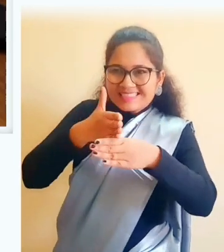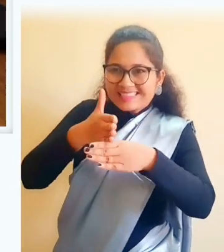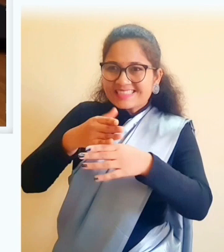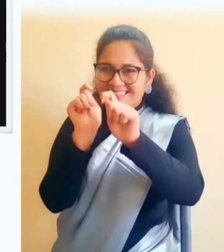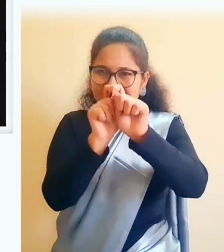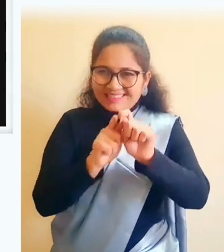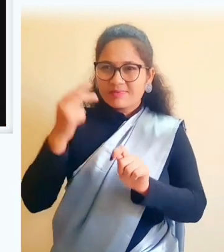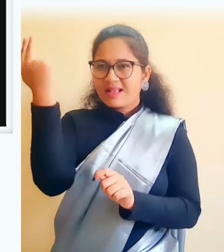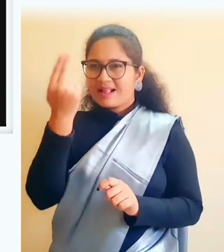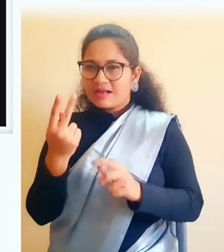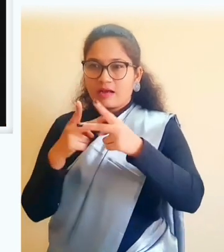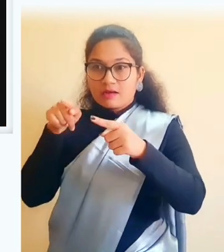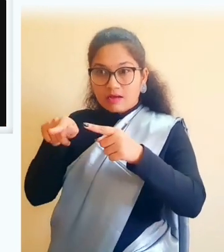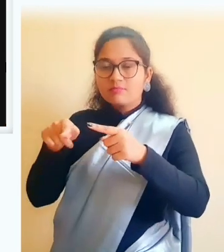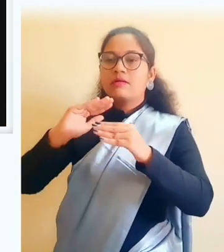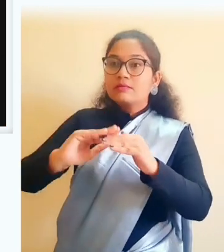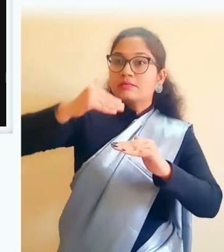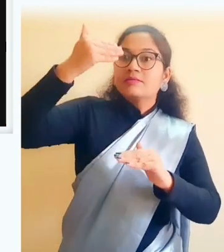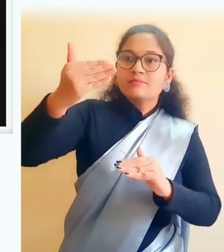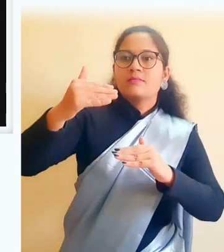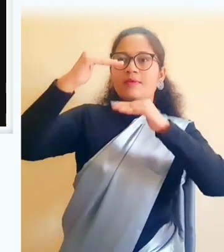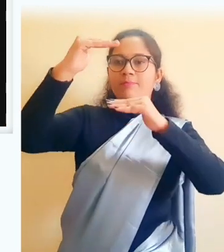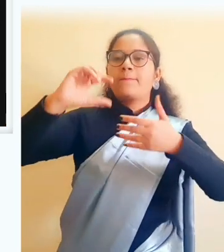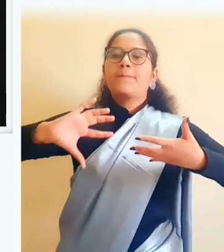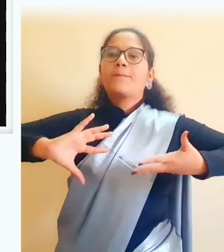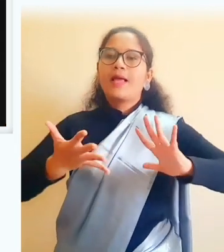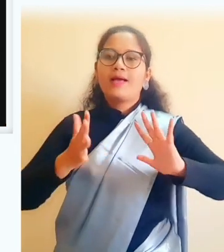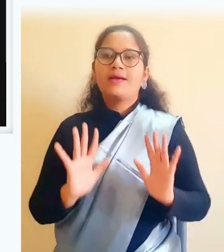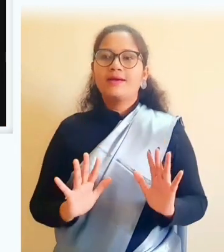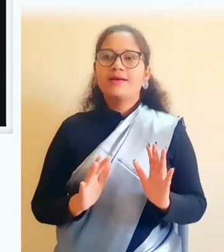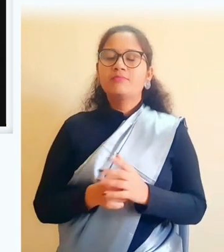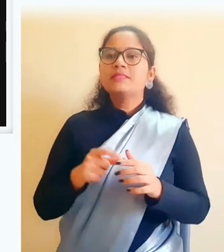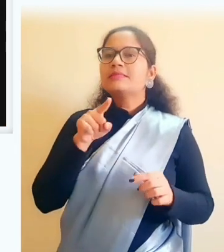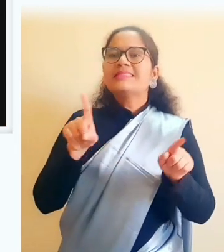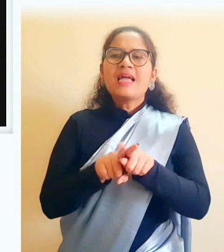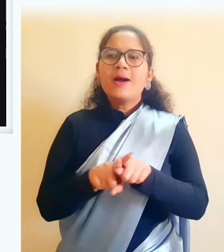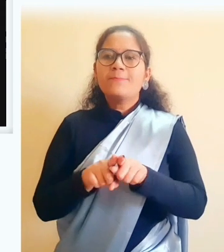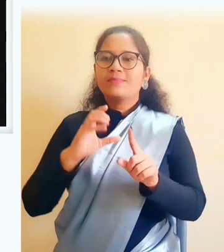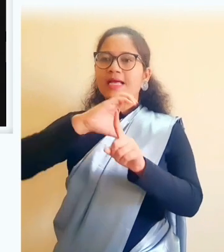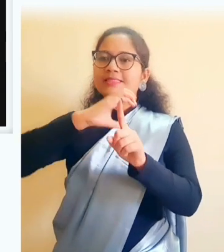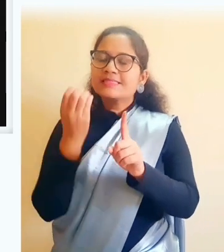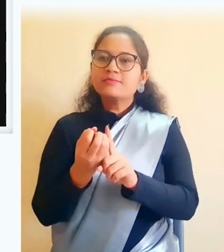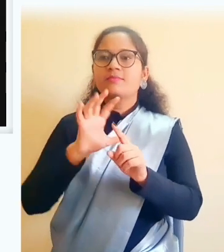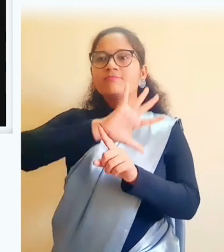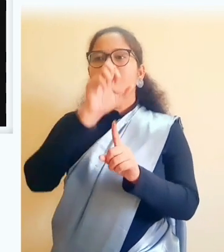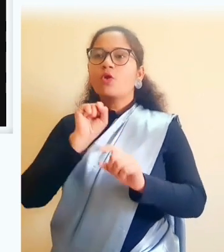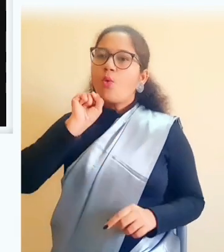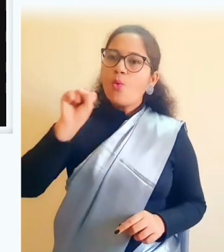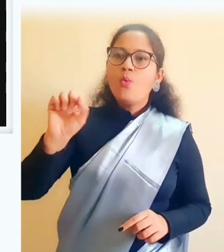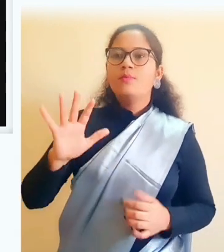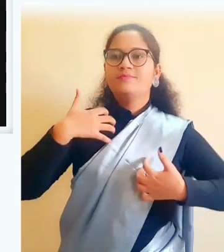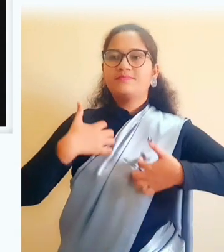holding a globe, while the first segments are held up by mythological sea creatures. So there's a confluence of